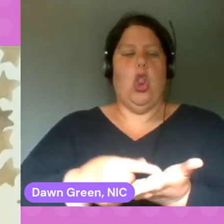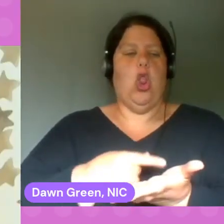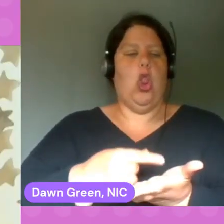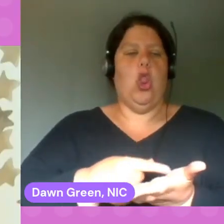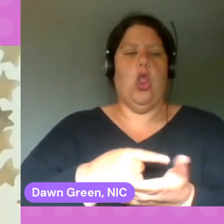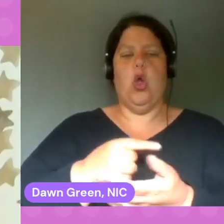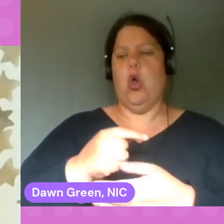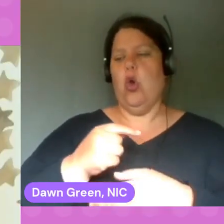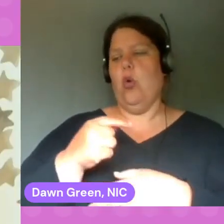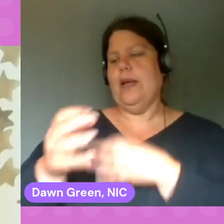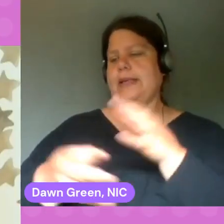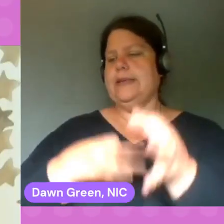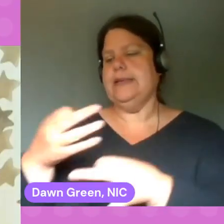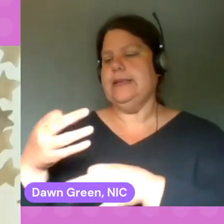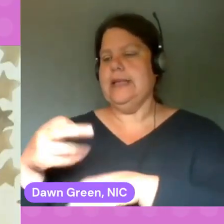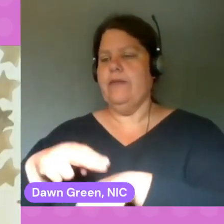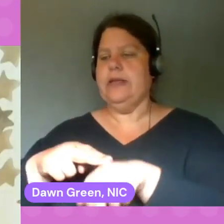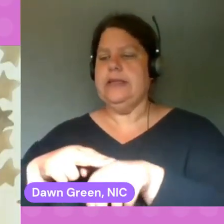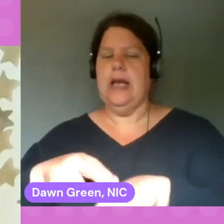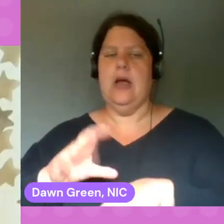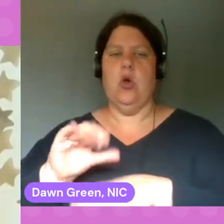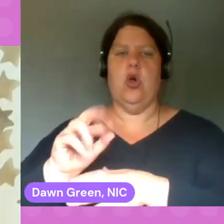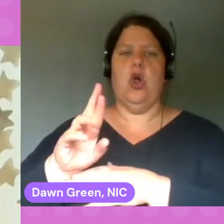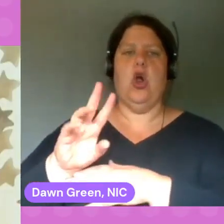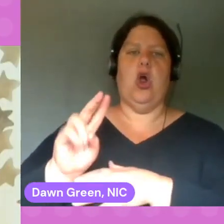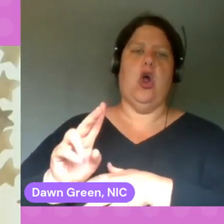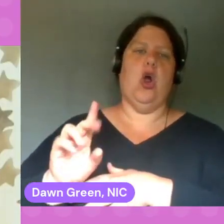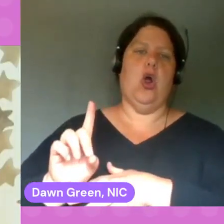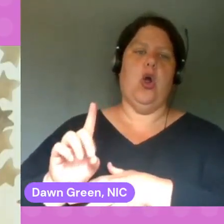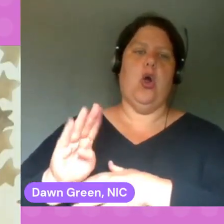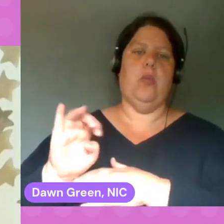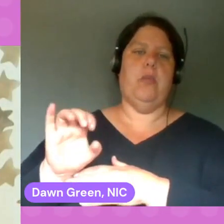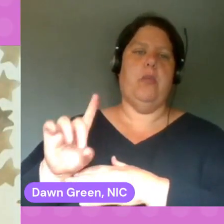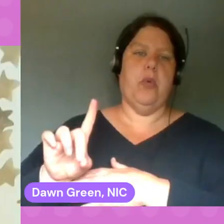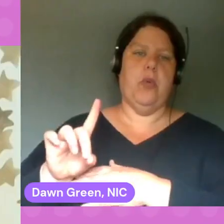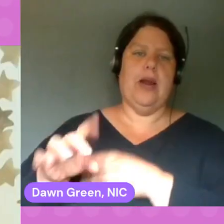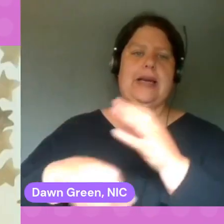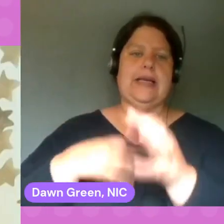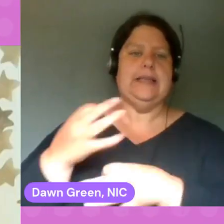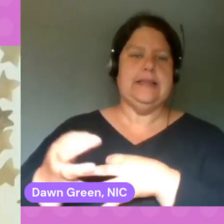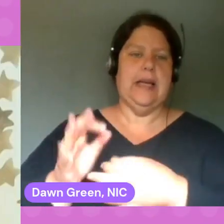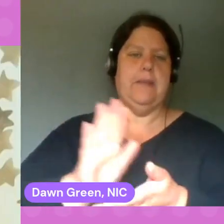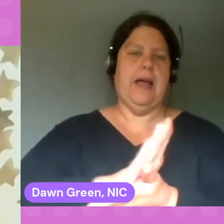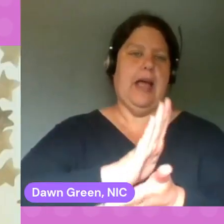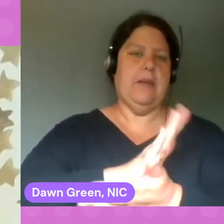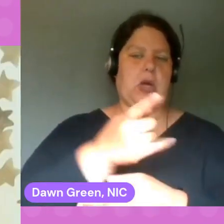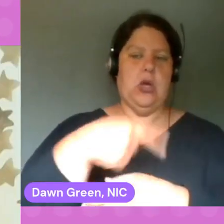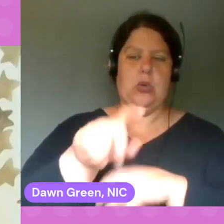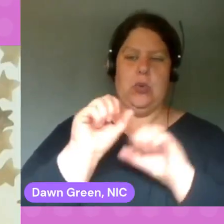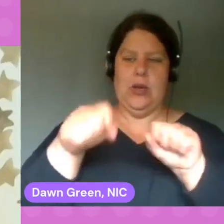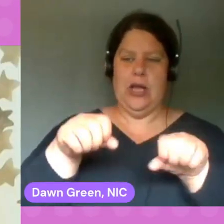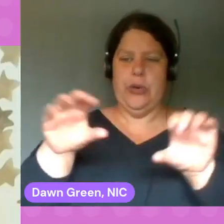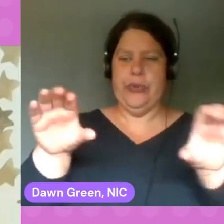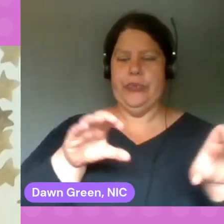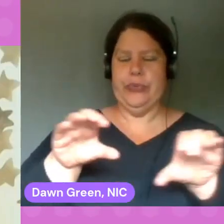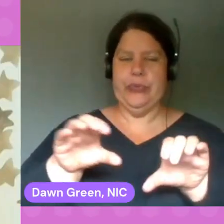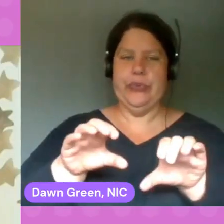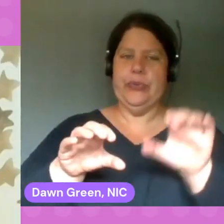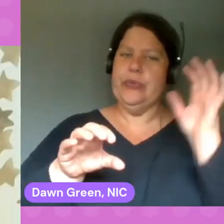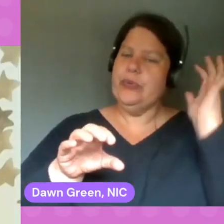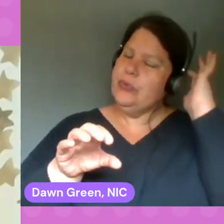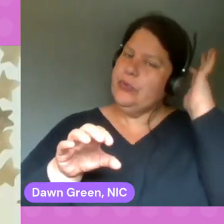tape, or cardboard instead of the paper. You could do a